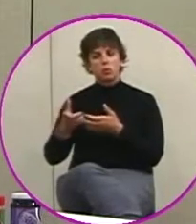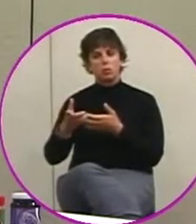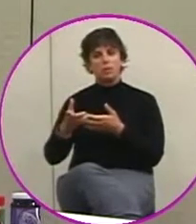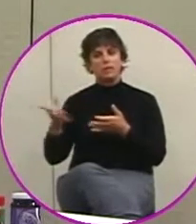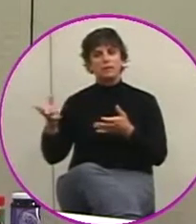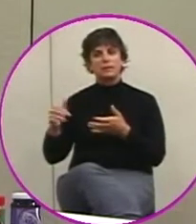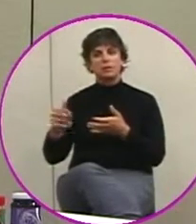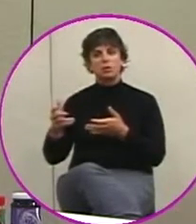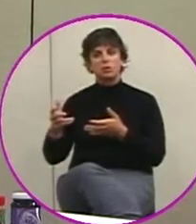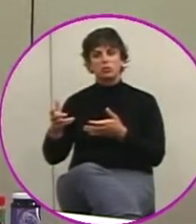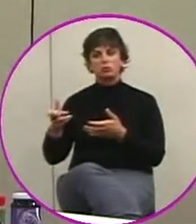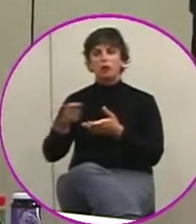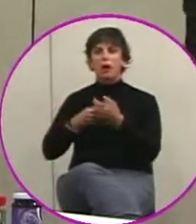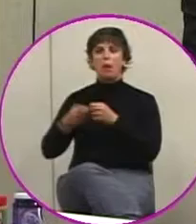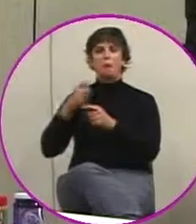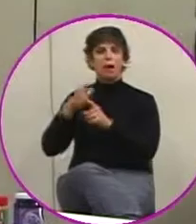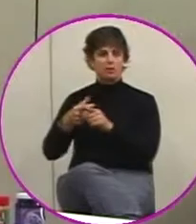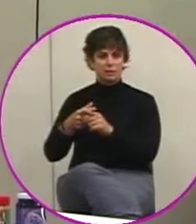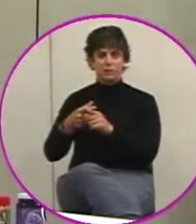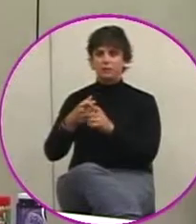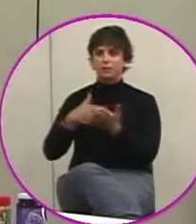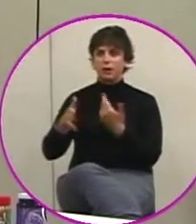positive interactions.